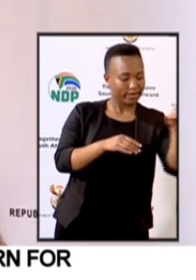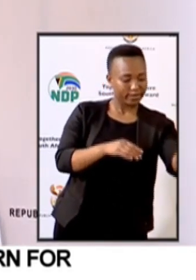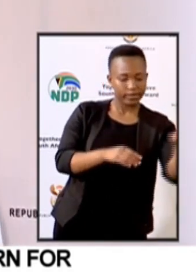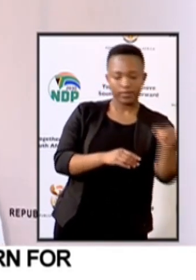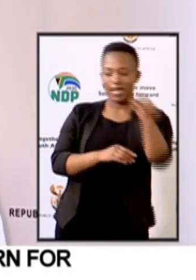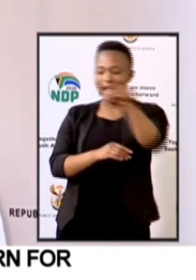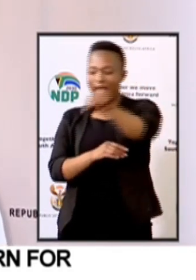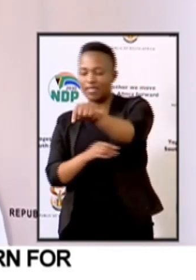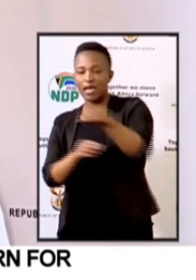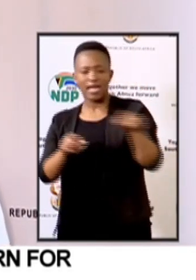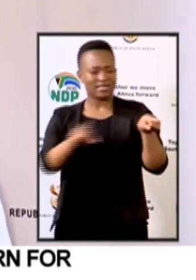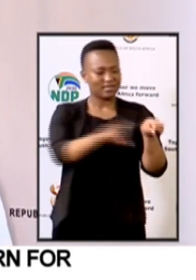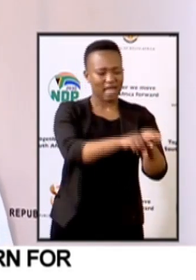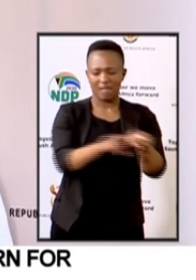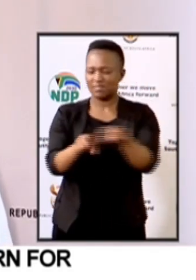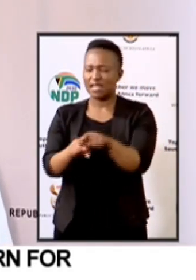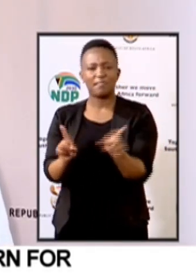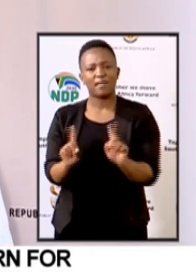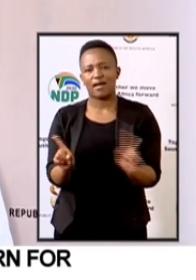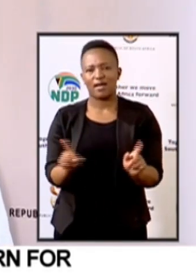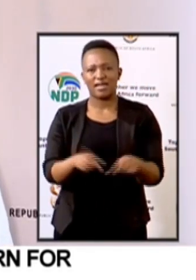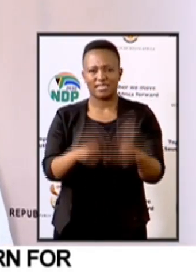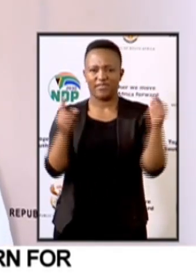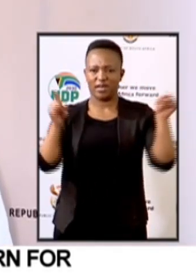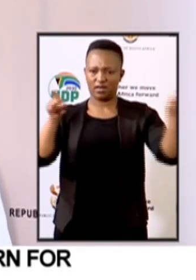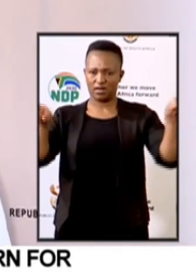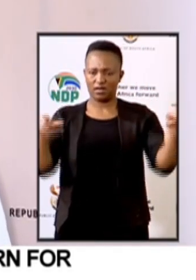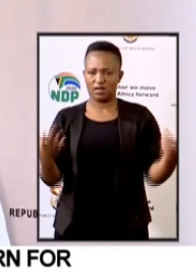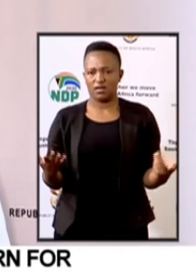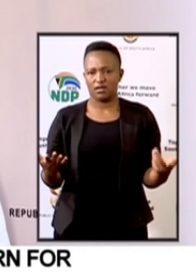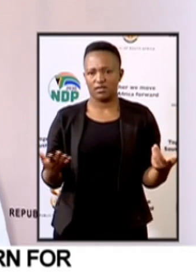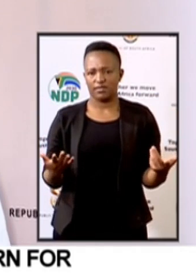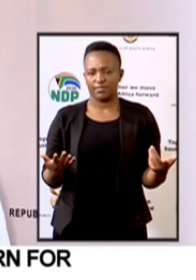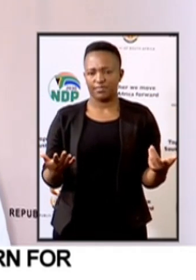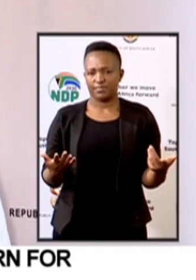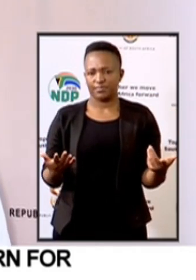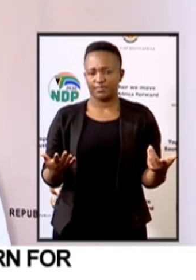different section. And in other words, you need